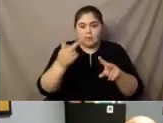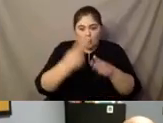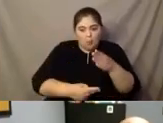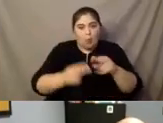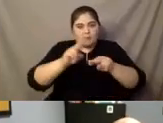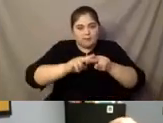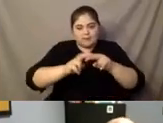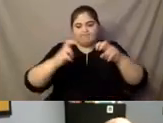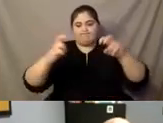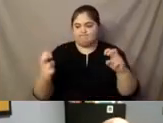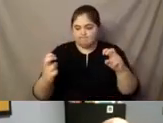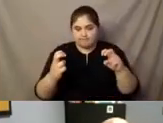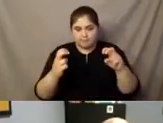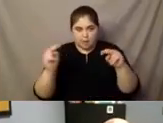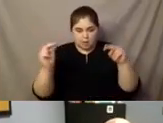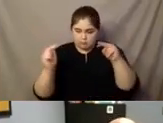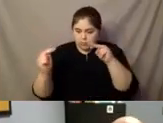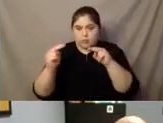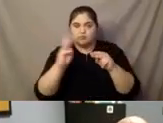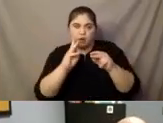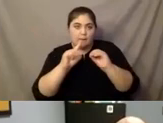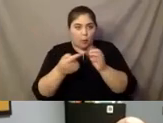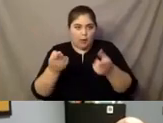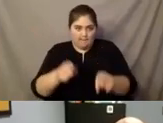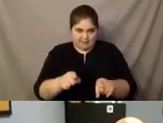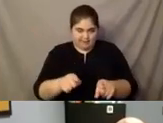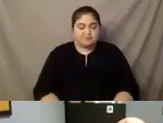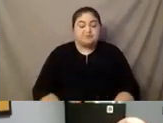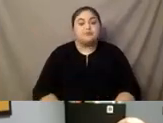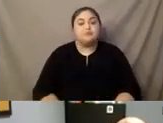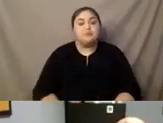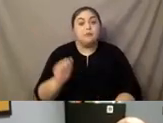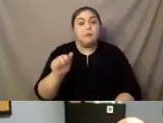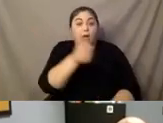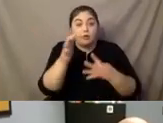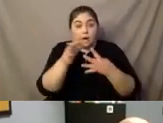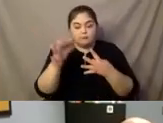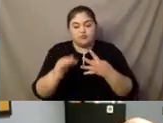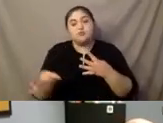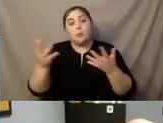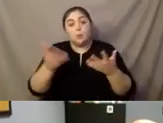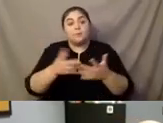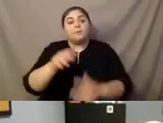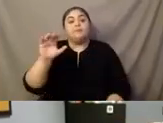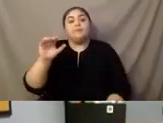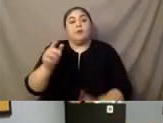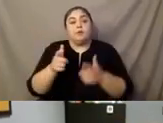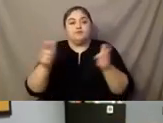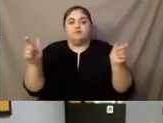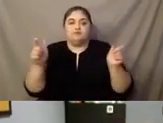as they testify about what happened. The other option is grand jury, and that's